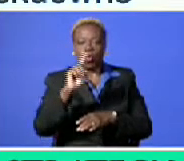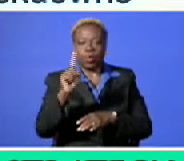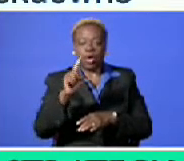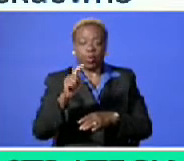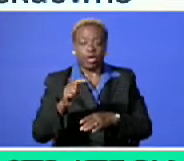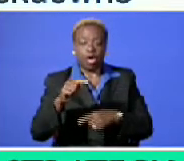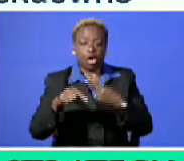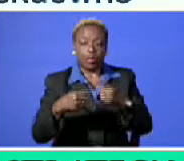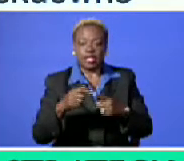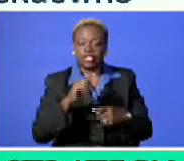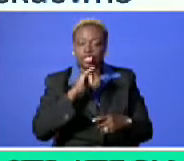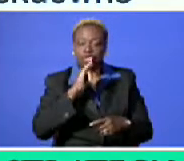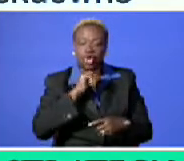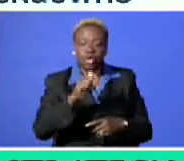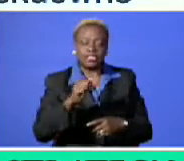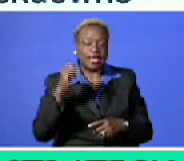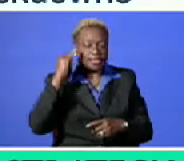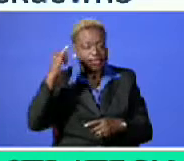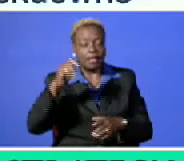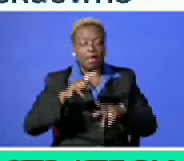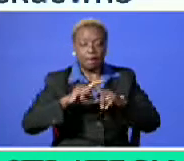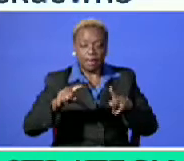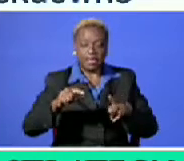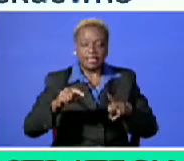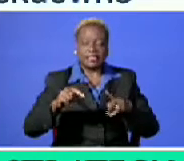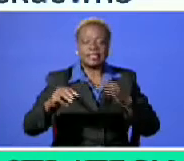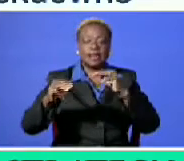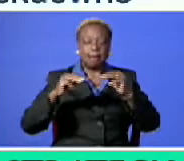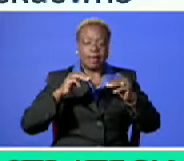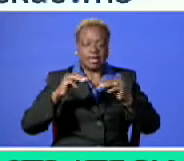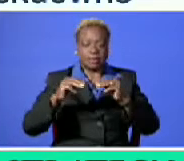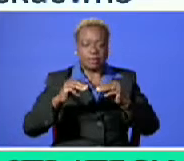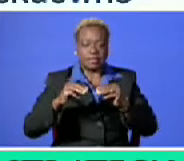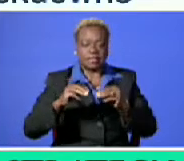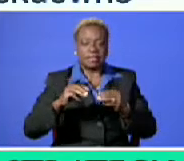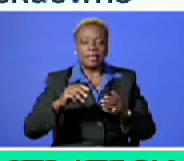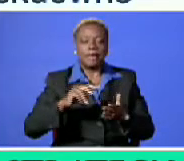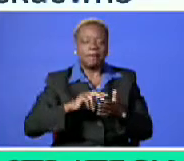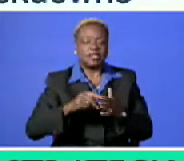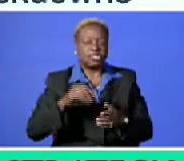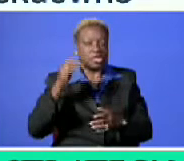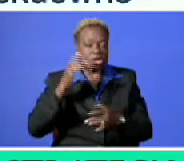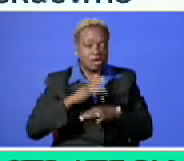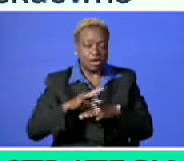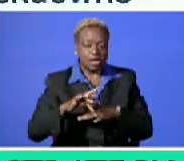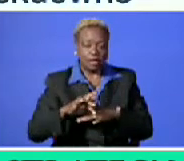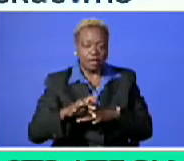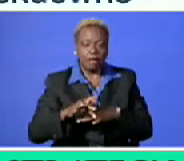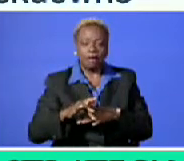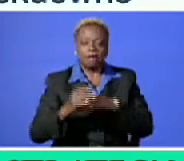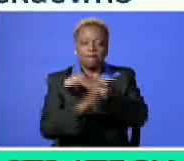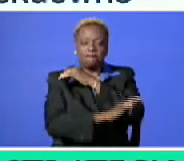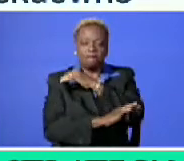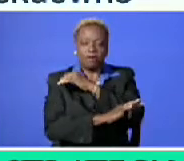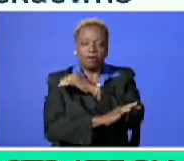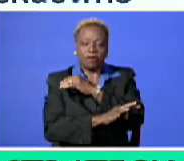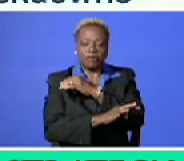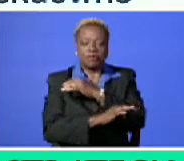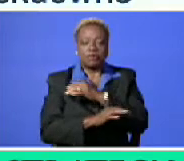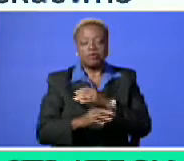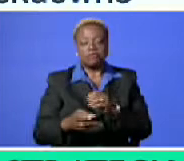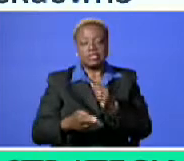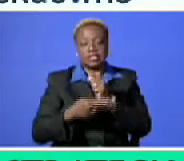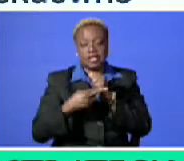but it's certainly within the realms of being manageable. As mentioned already, and very fortuitously, our foreign reserves continue to be at historically high